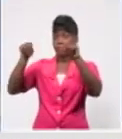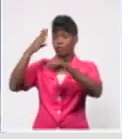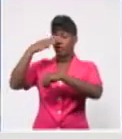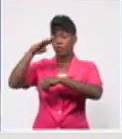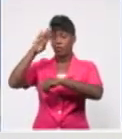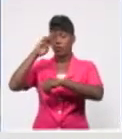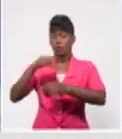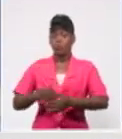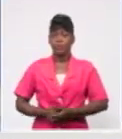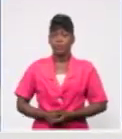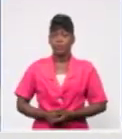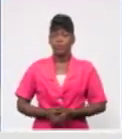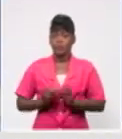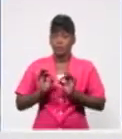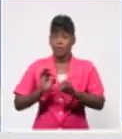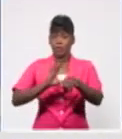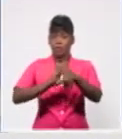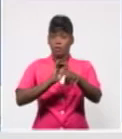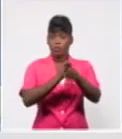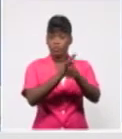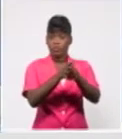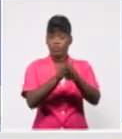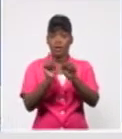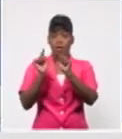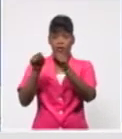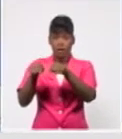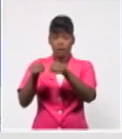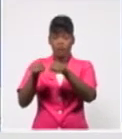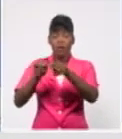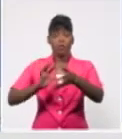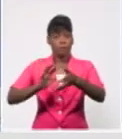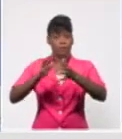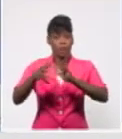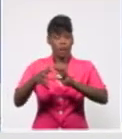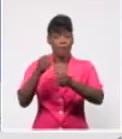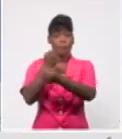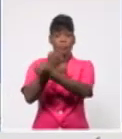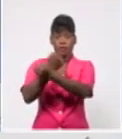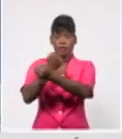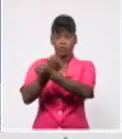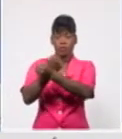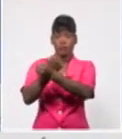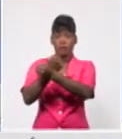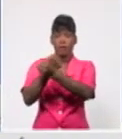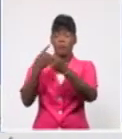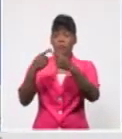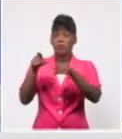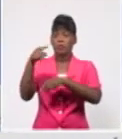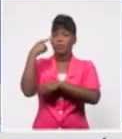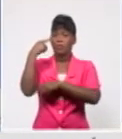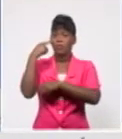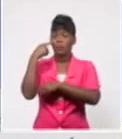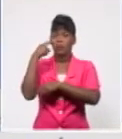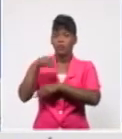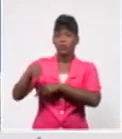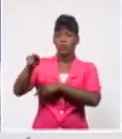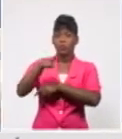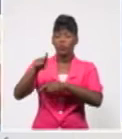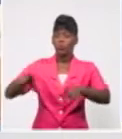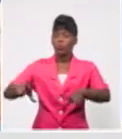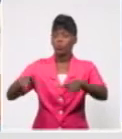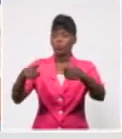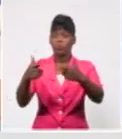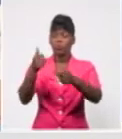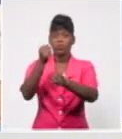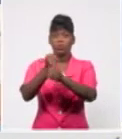4,673, Villa Clara 85, Ciego de Ávila 314, Las Tunas 75,